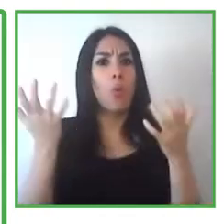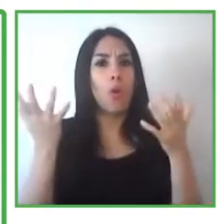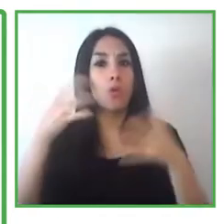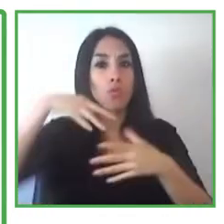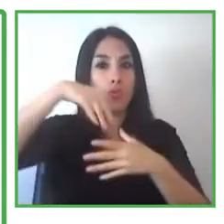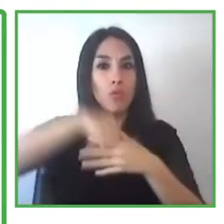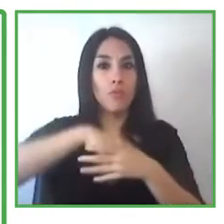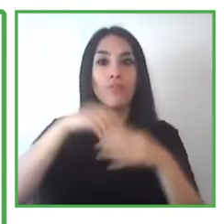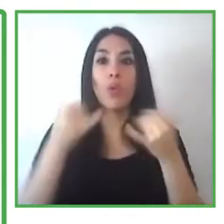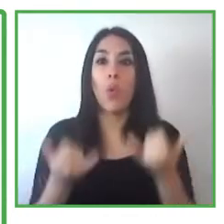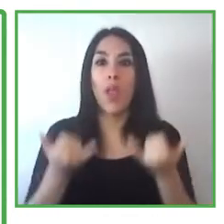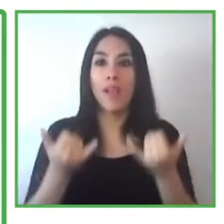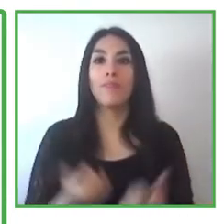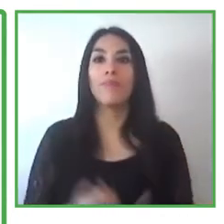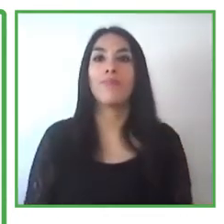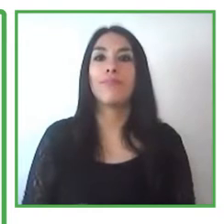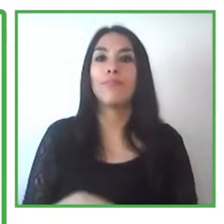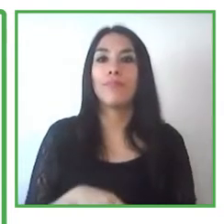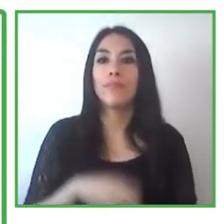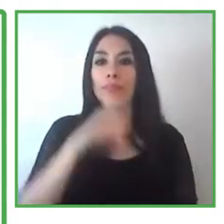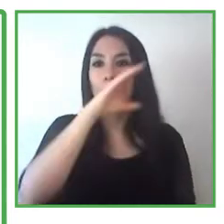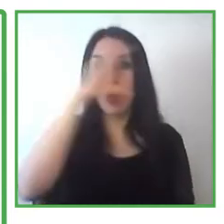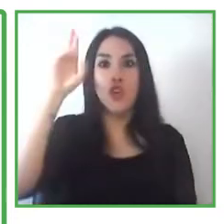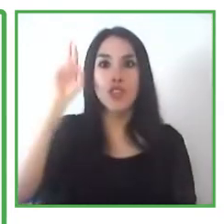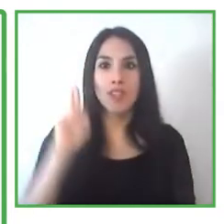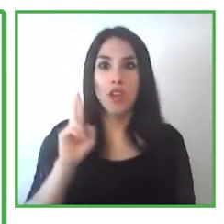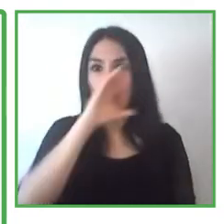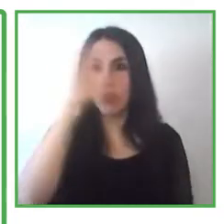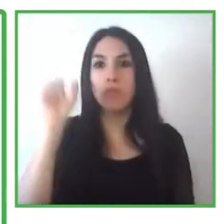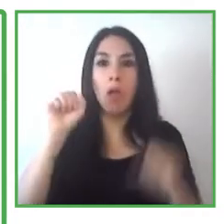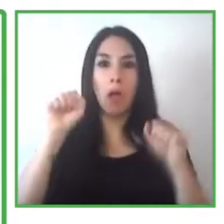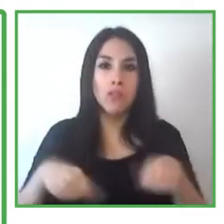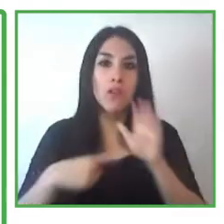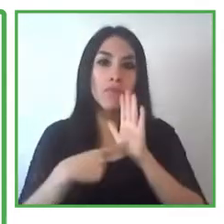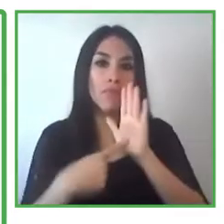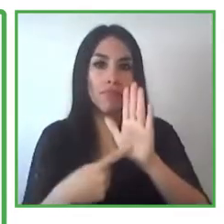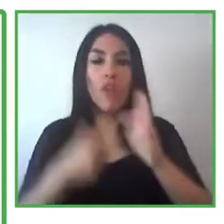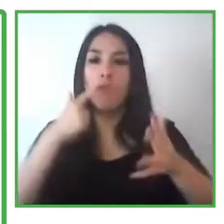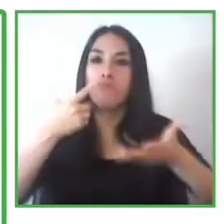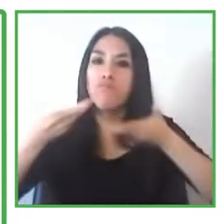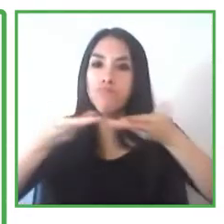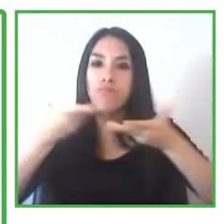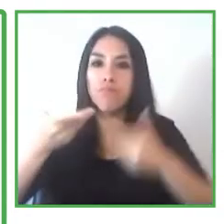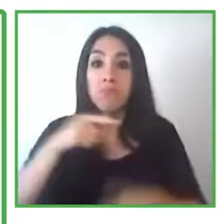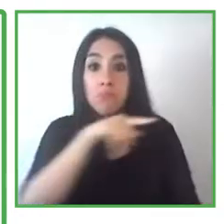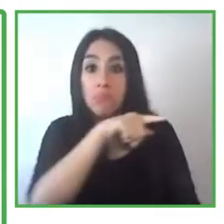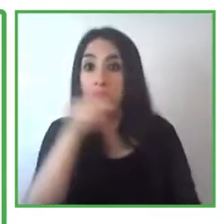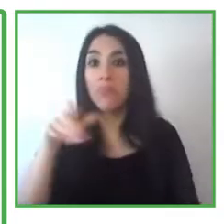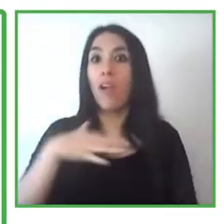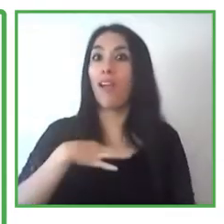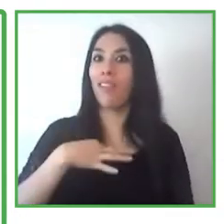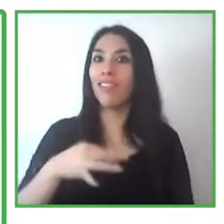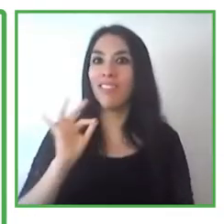modality here in San Jose, Costa Rica. For us, it's